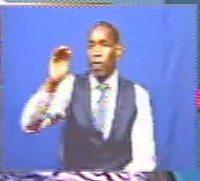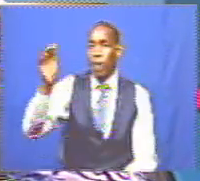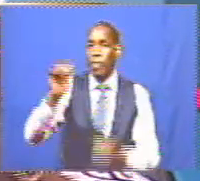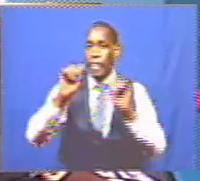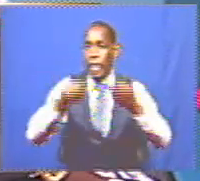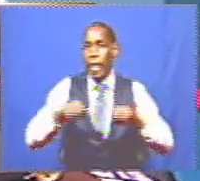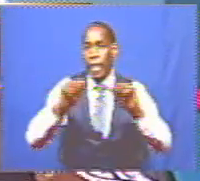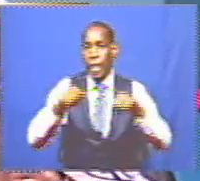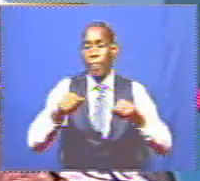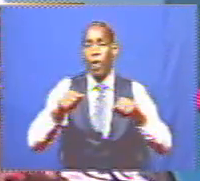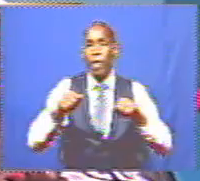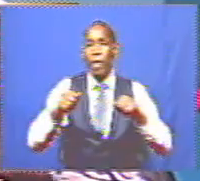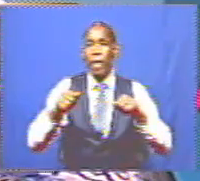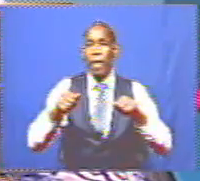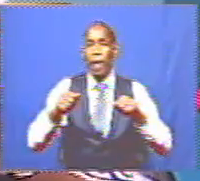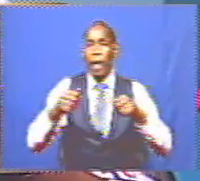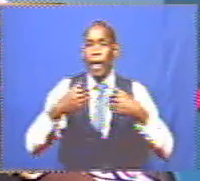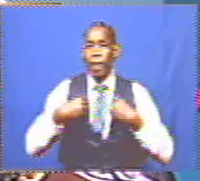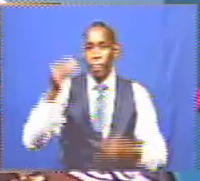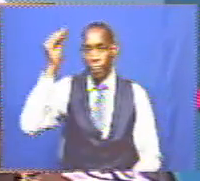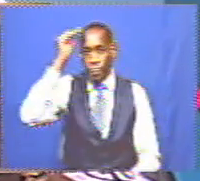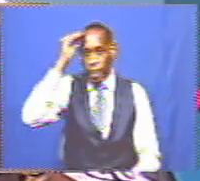in education officers,